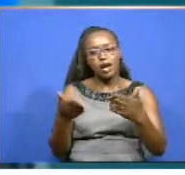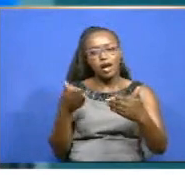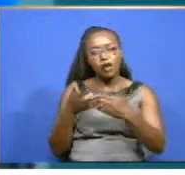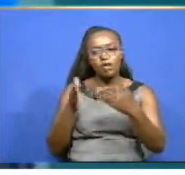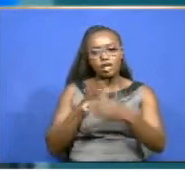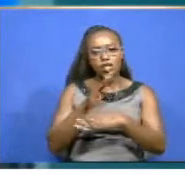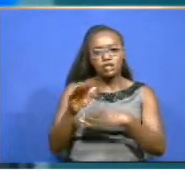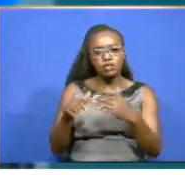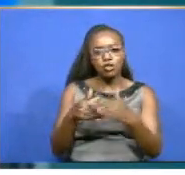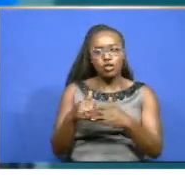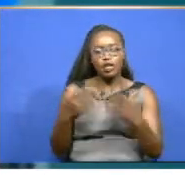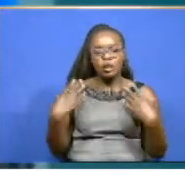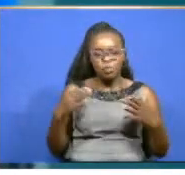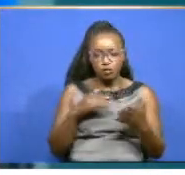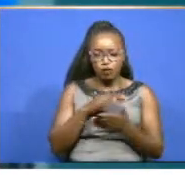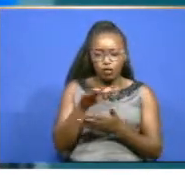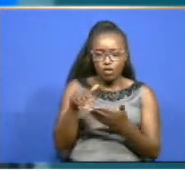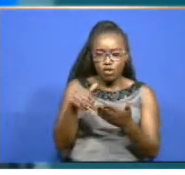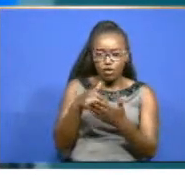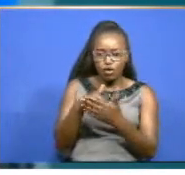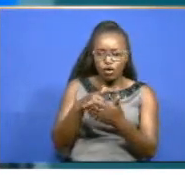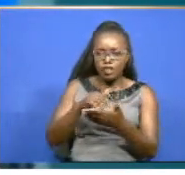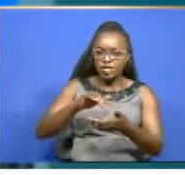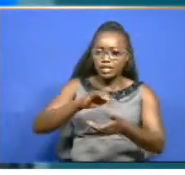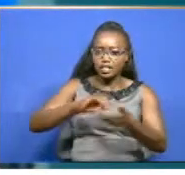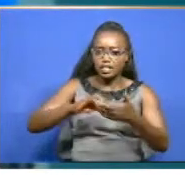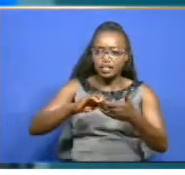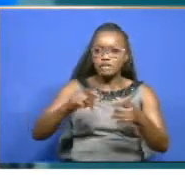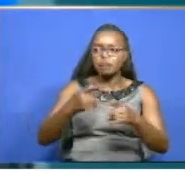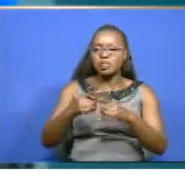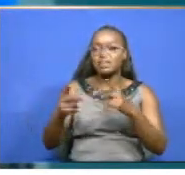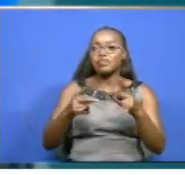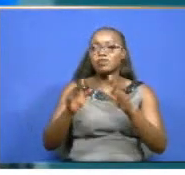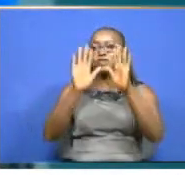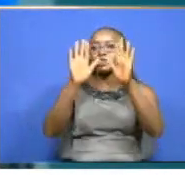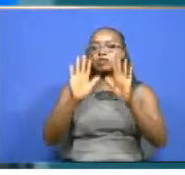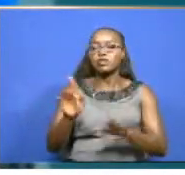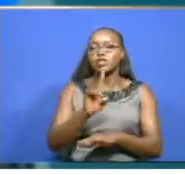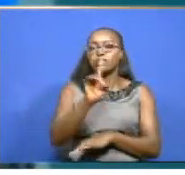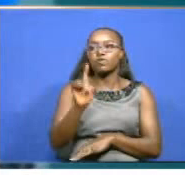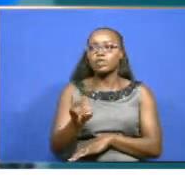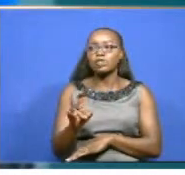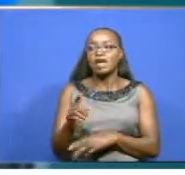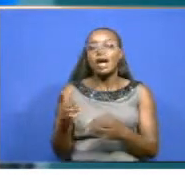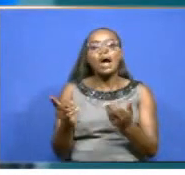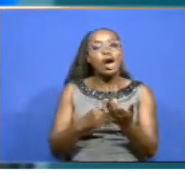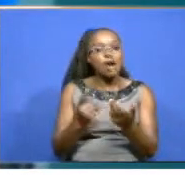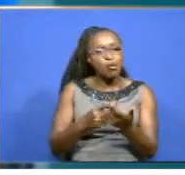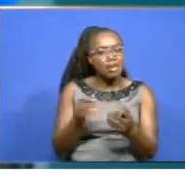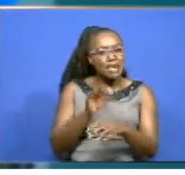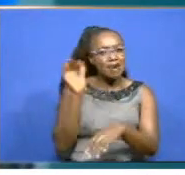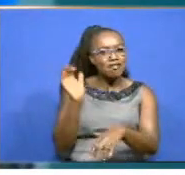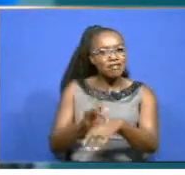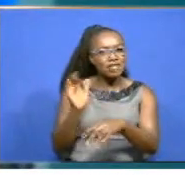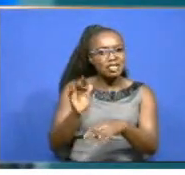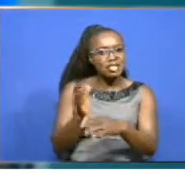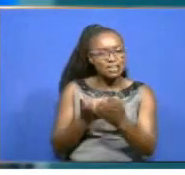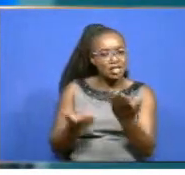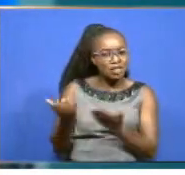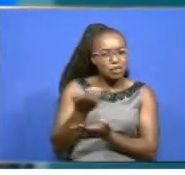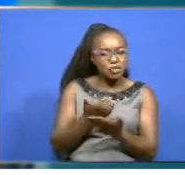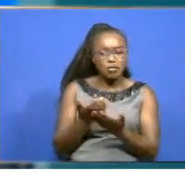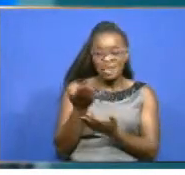now everybody is engaged into that. But you ask me a very, very important question. How much has it affected? The economy is in the doldrums